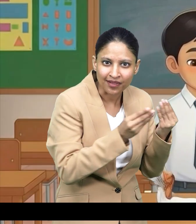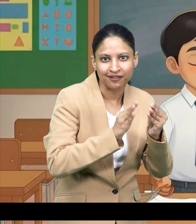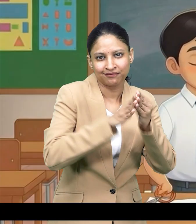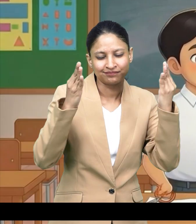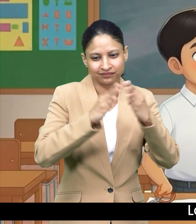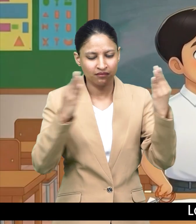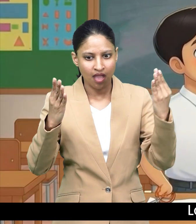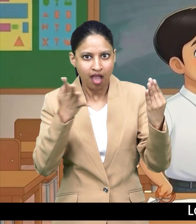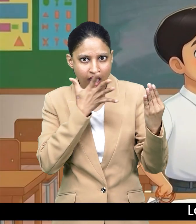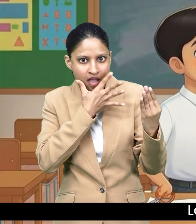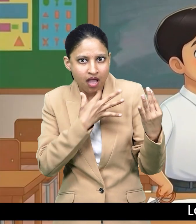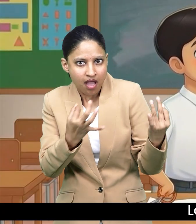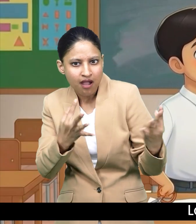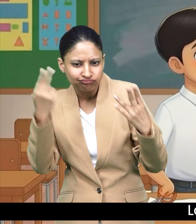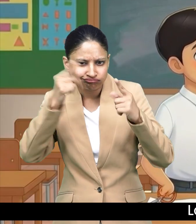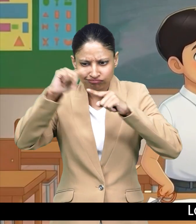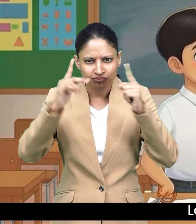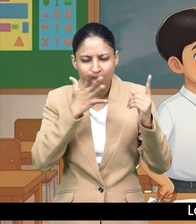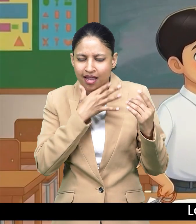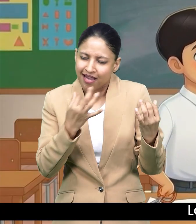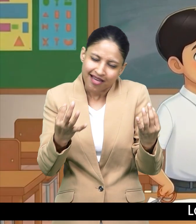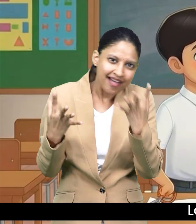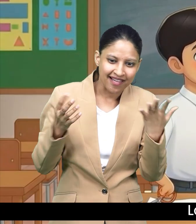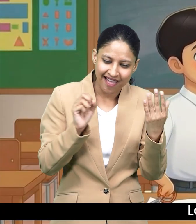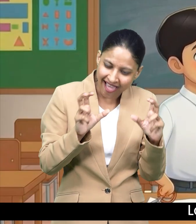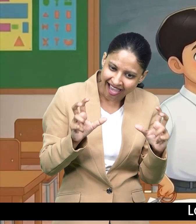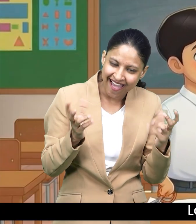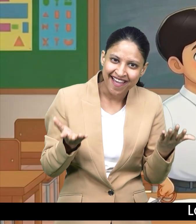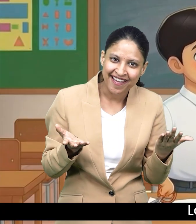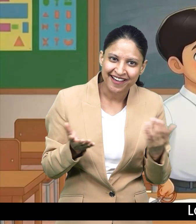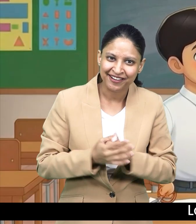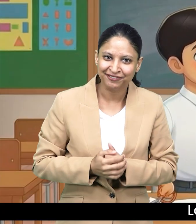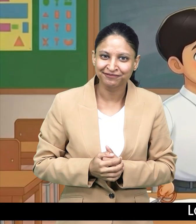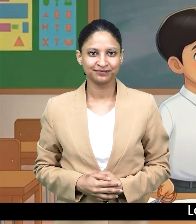"Wow, look at this pretty design."